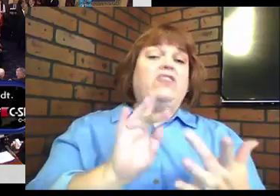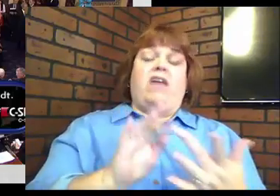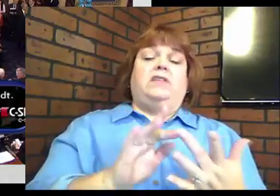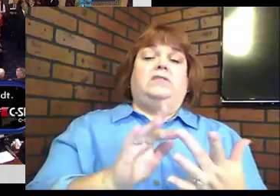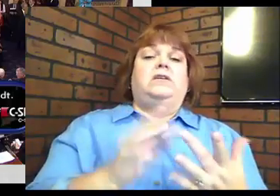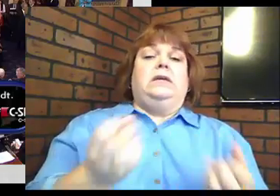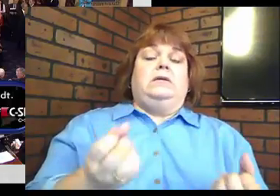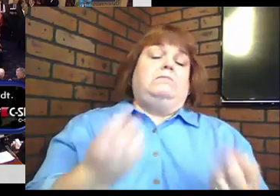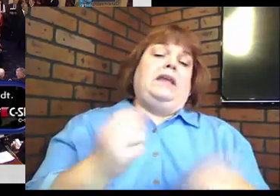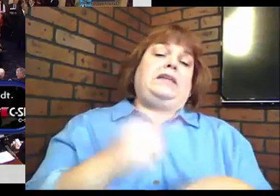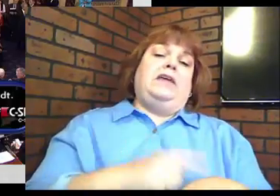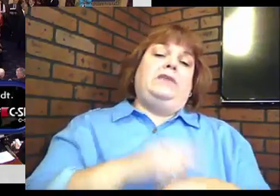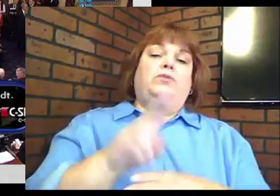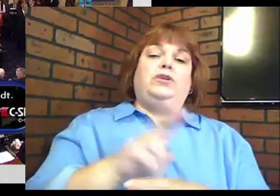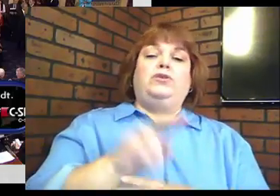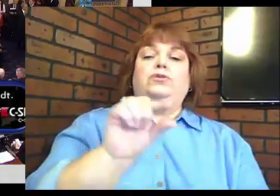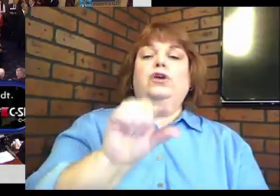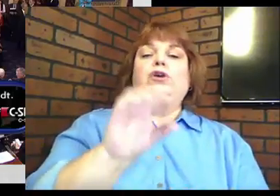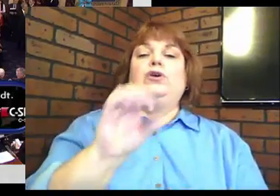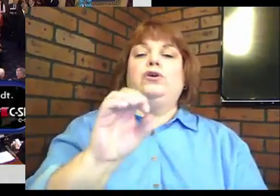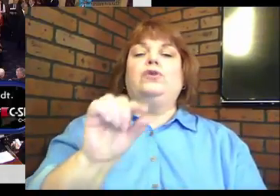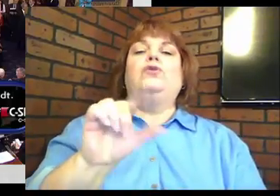that's called ratify.